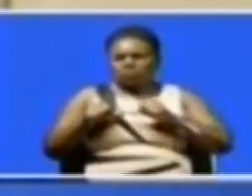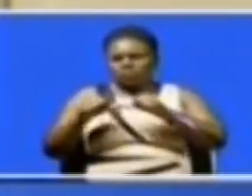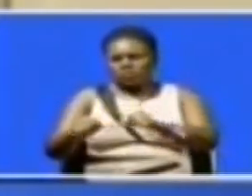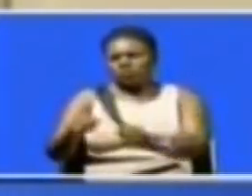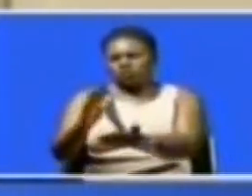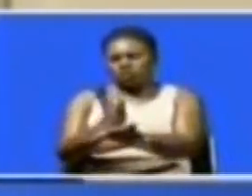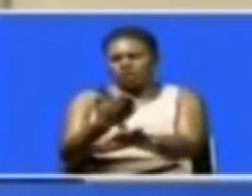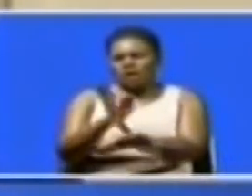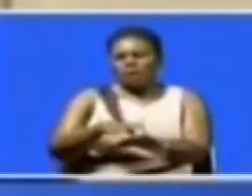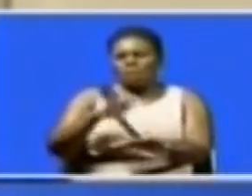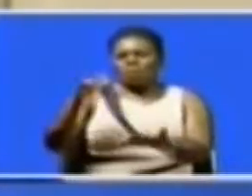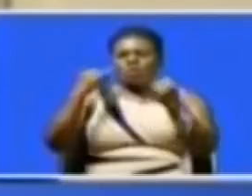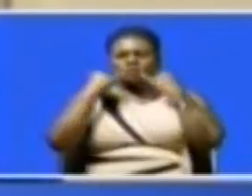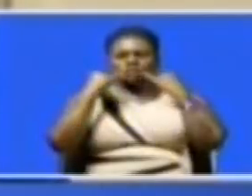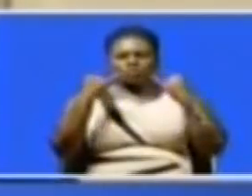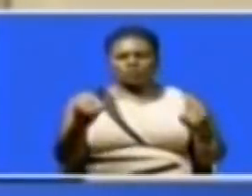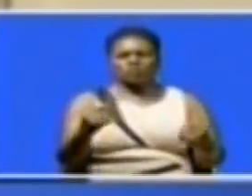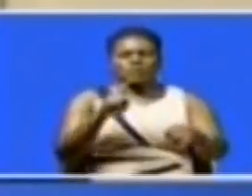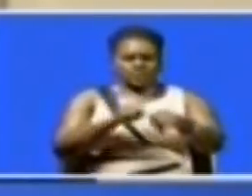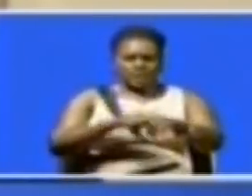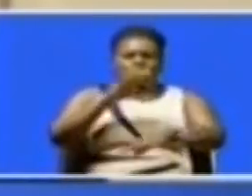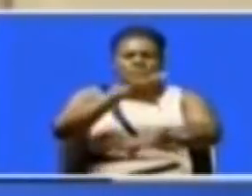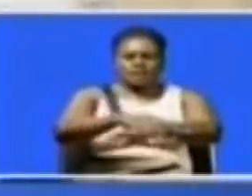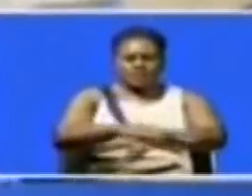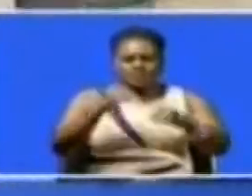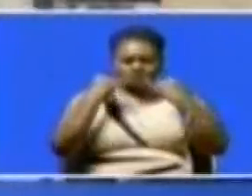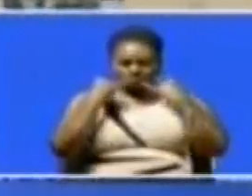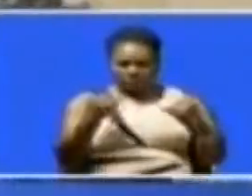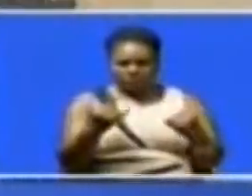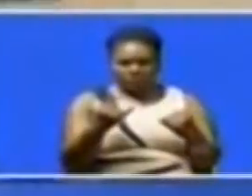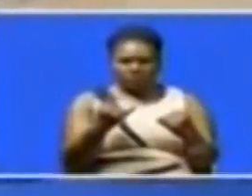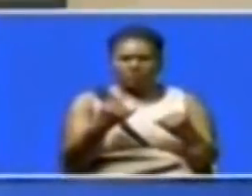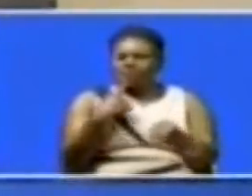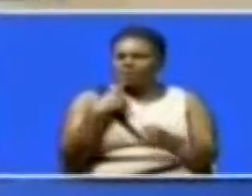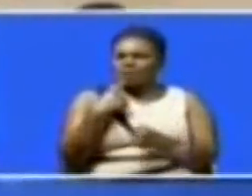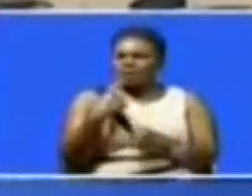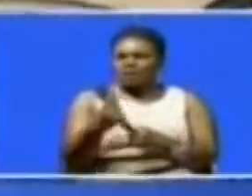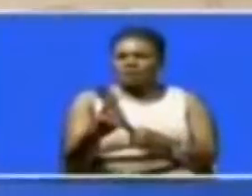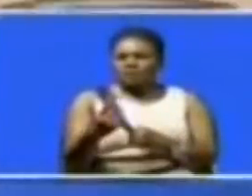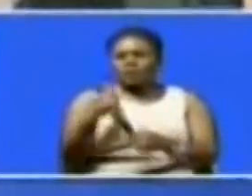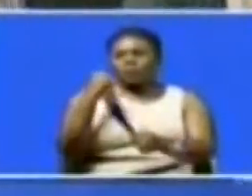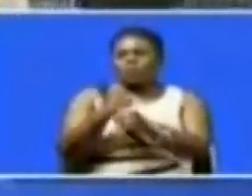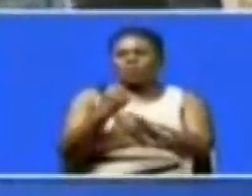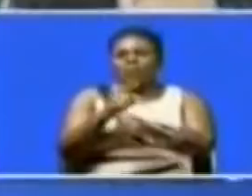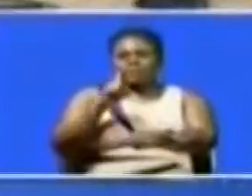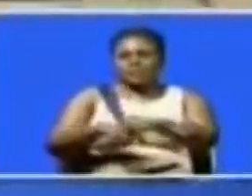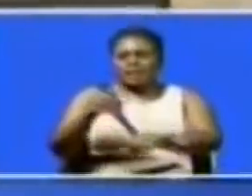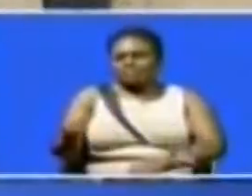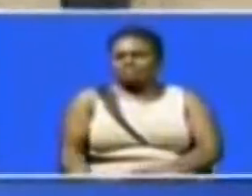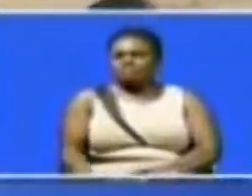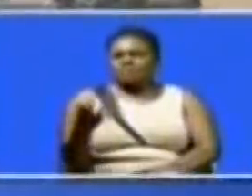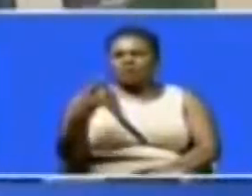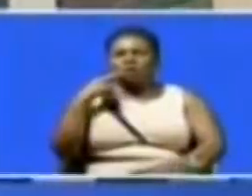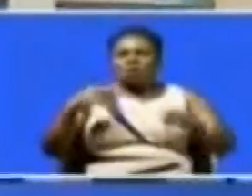be sharing more information as it becomes available to us. 100 employees were on duty at the hotel when the attack happened.